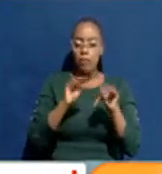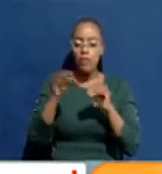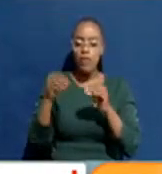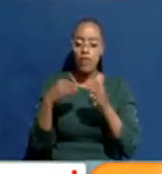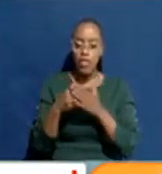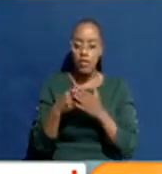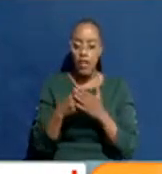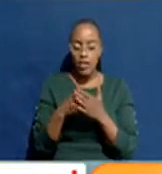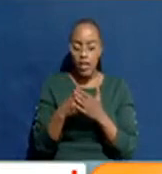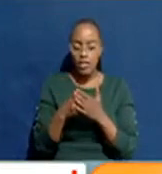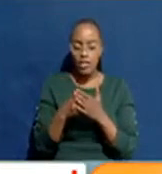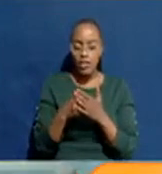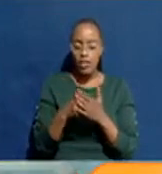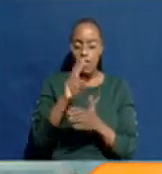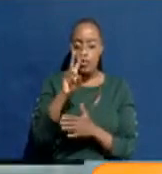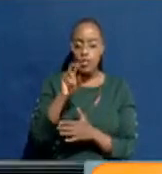Act